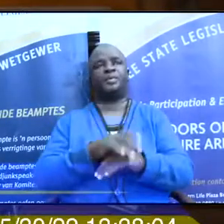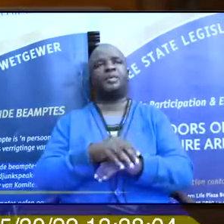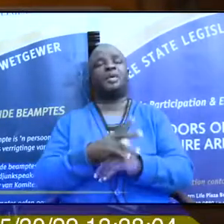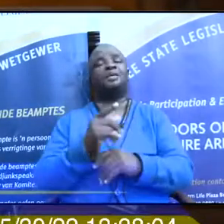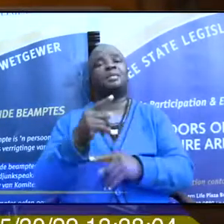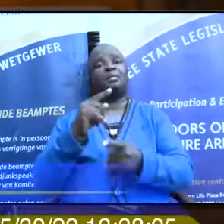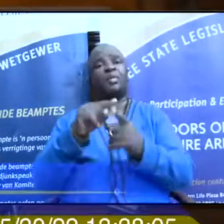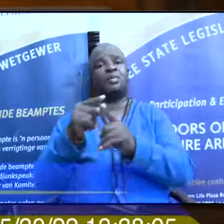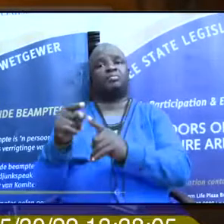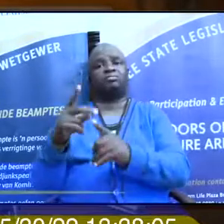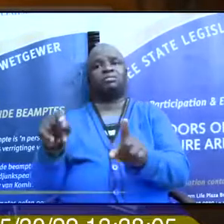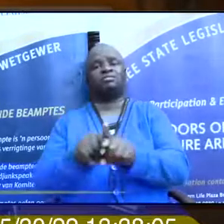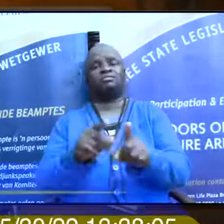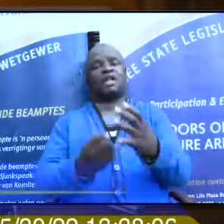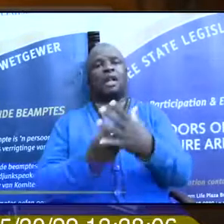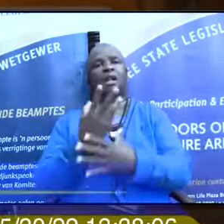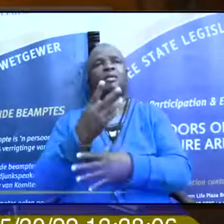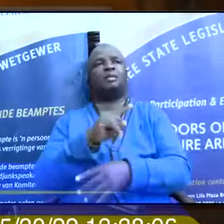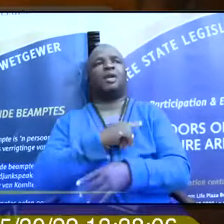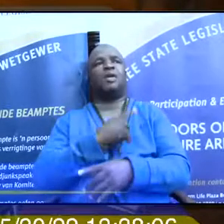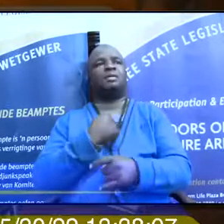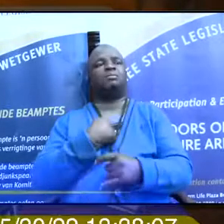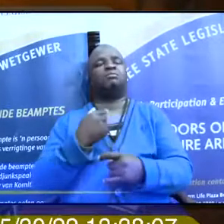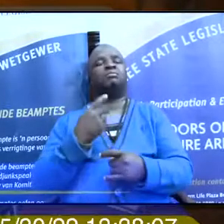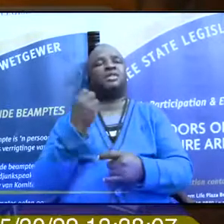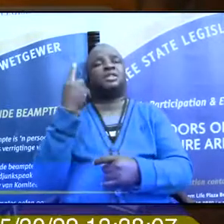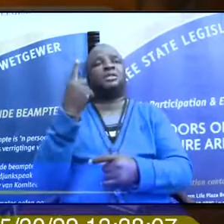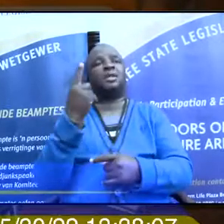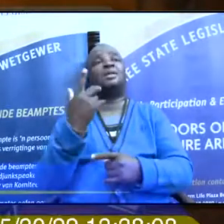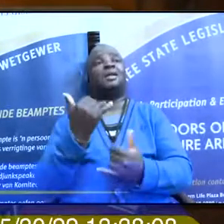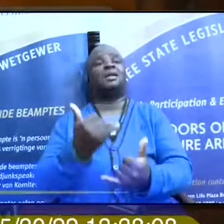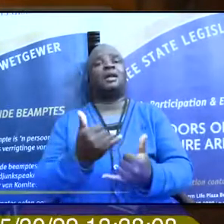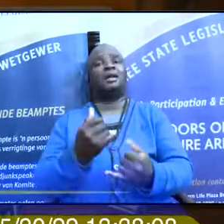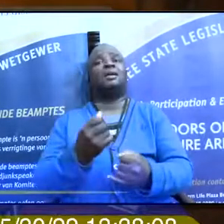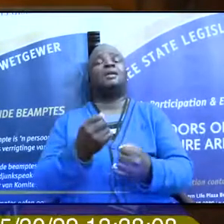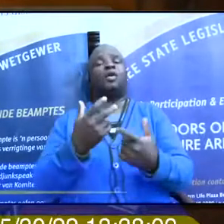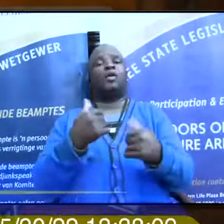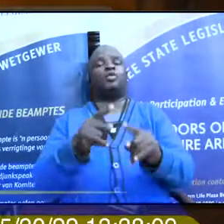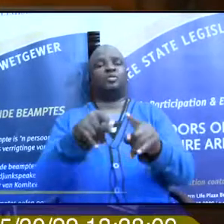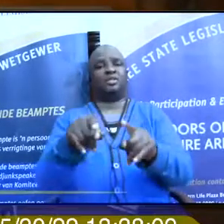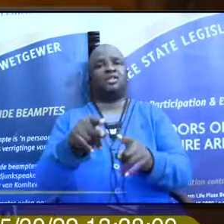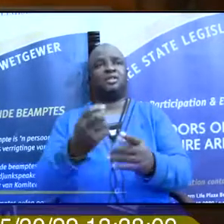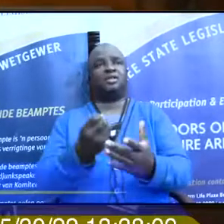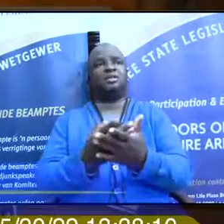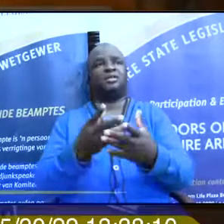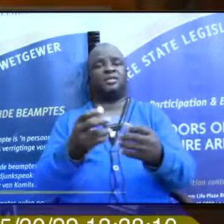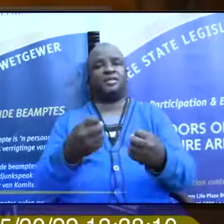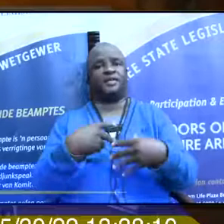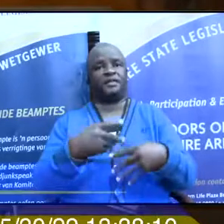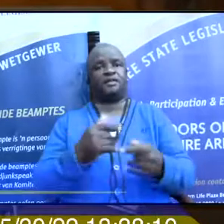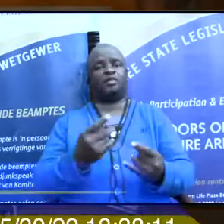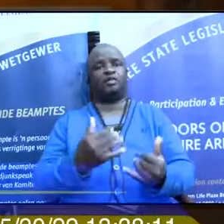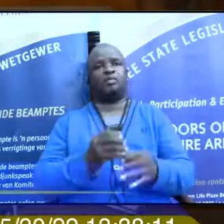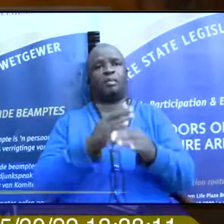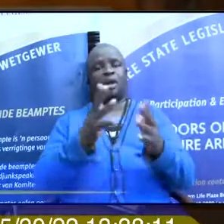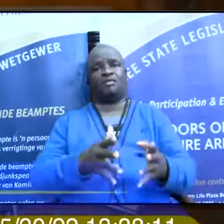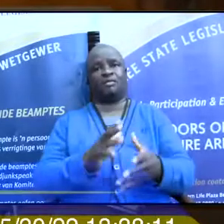because we we appreciate this moment that we have received today